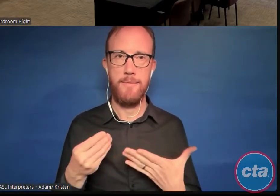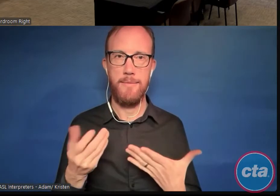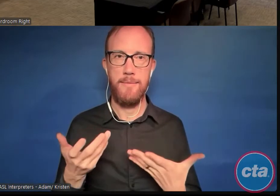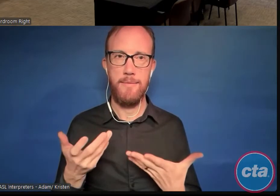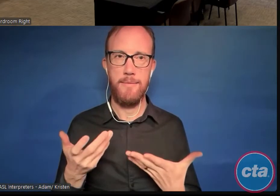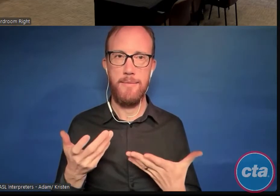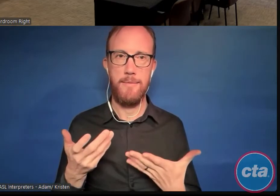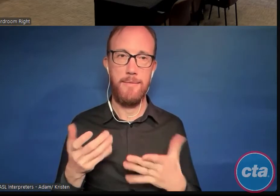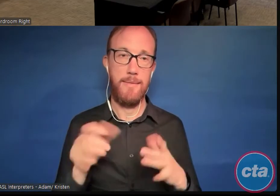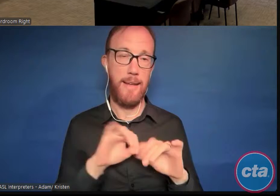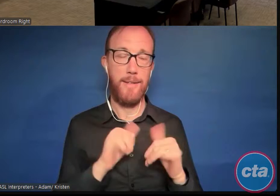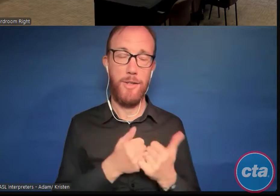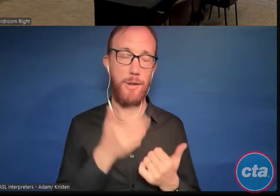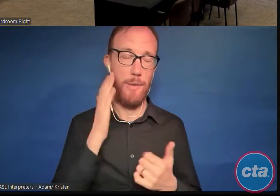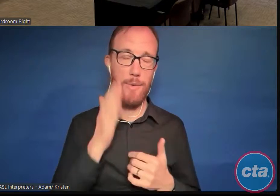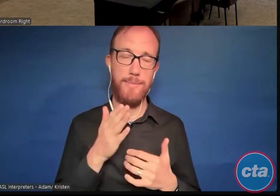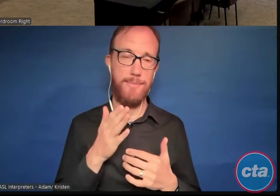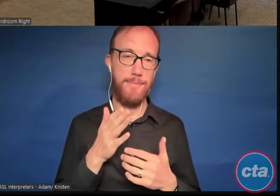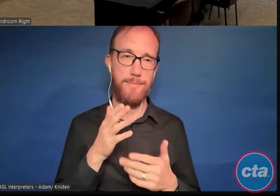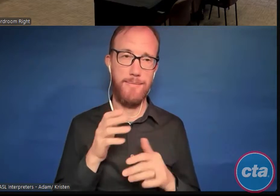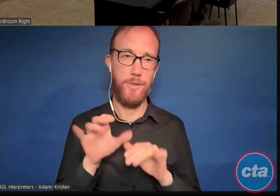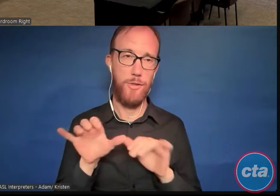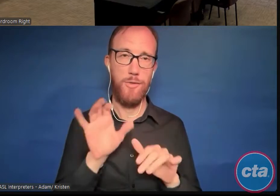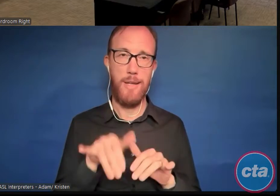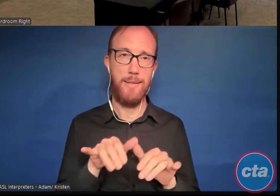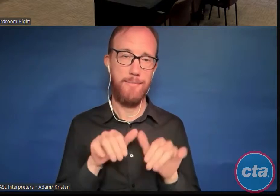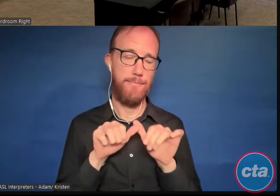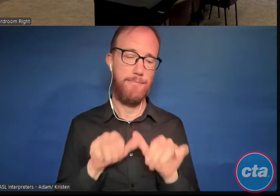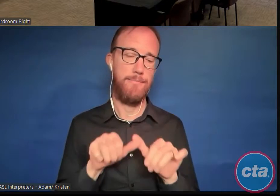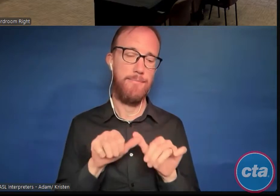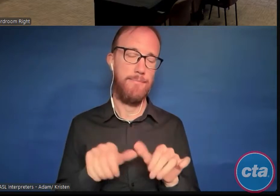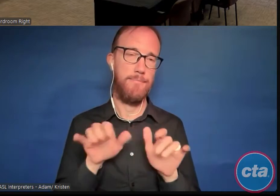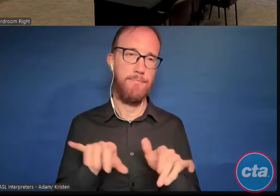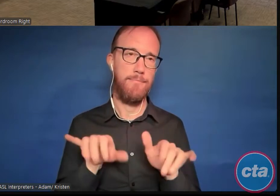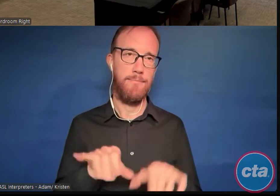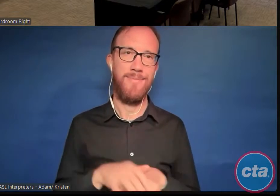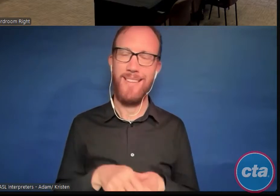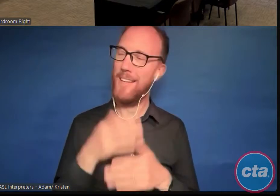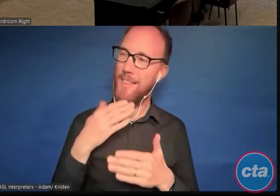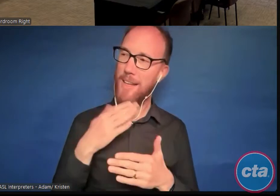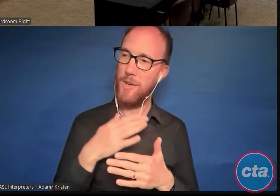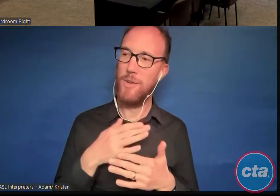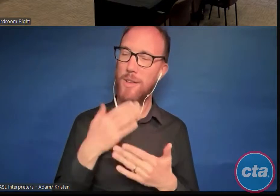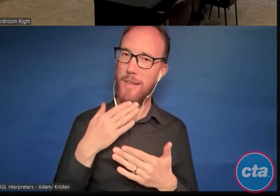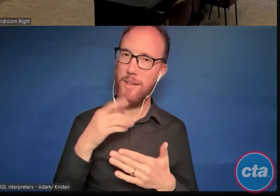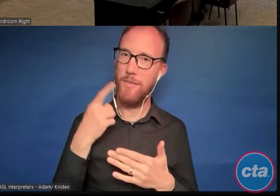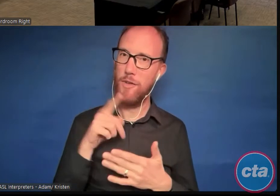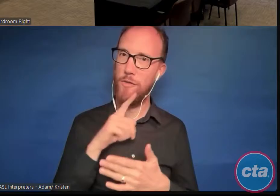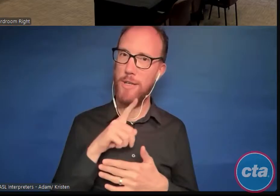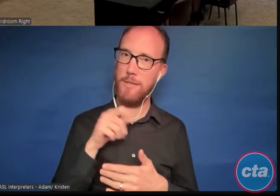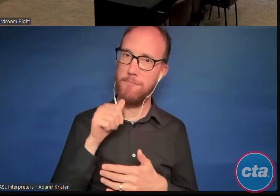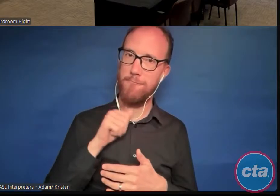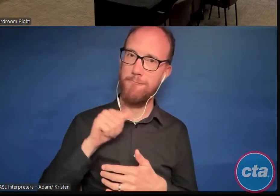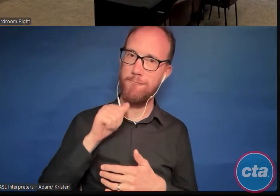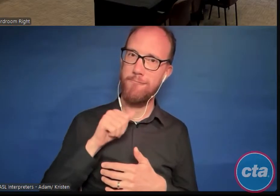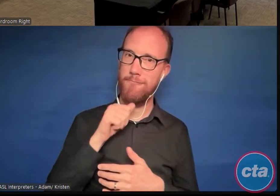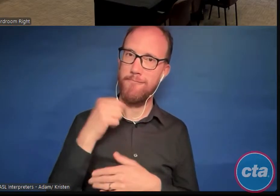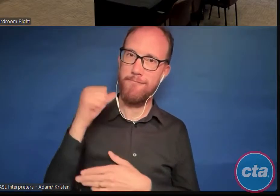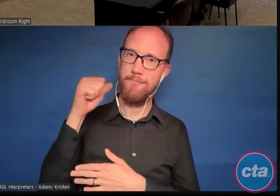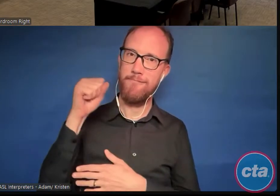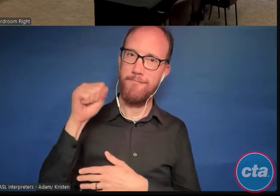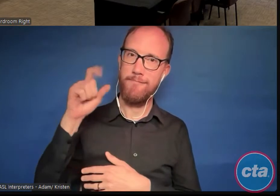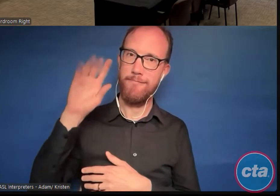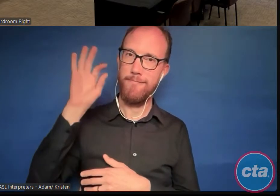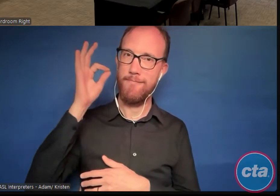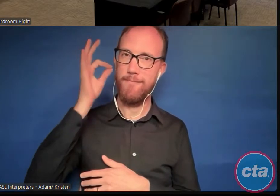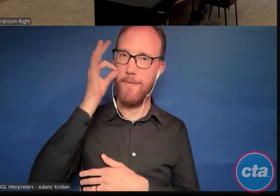are. Yeah, absolutely. And I commend you for sticking to your guns against the administration. Right, Counselor? Right, and the important thing too